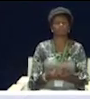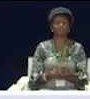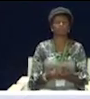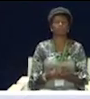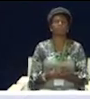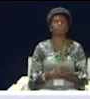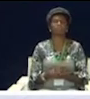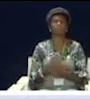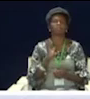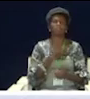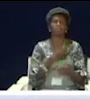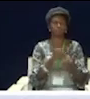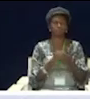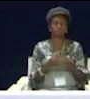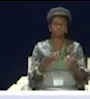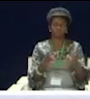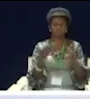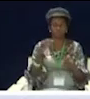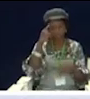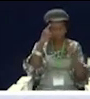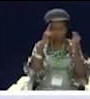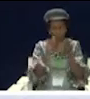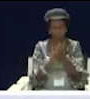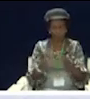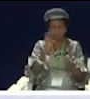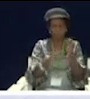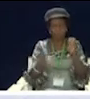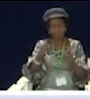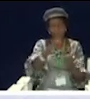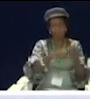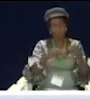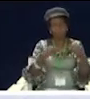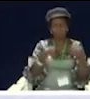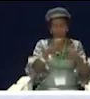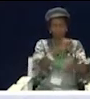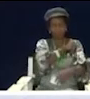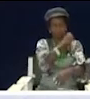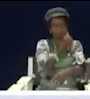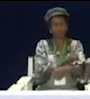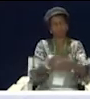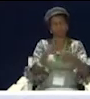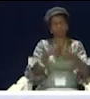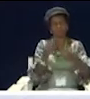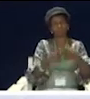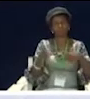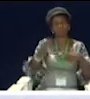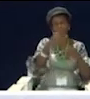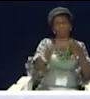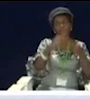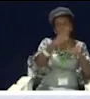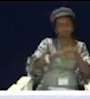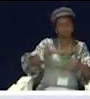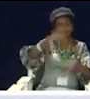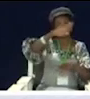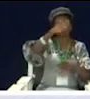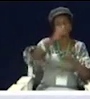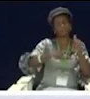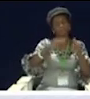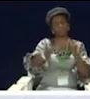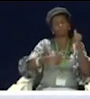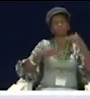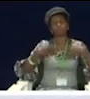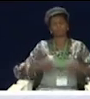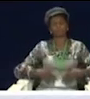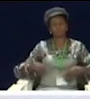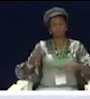Our own ways of thinking is that if you want to have authority, then you want to be above everybody. You